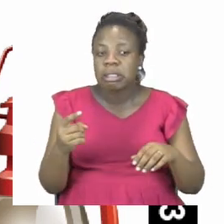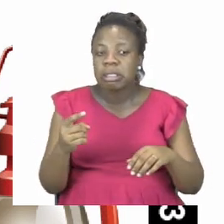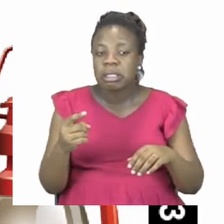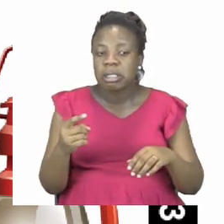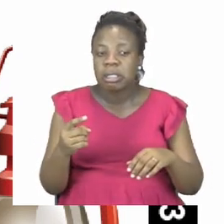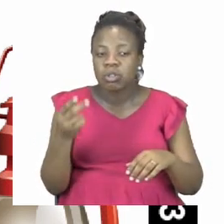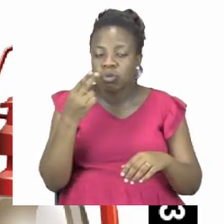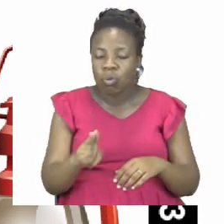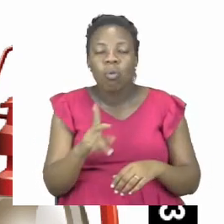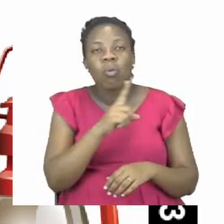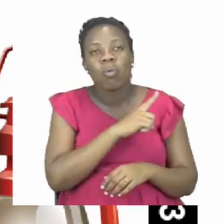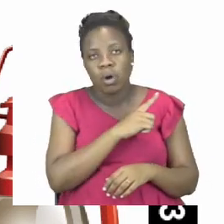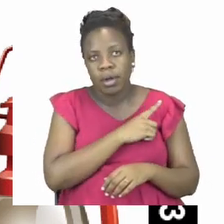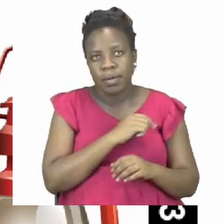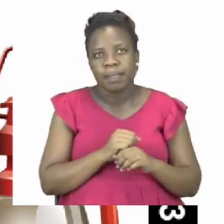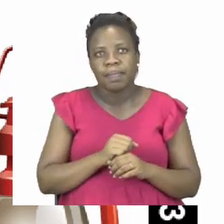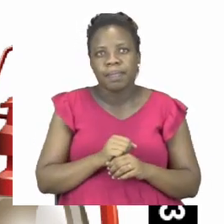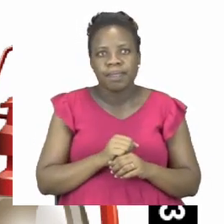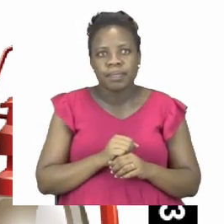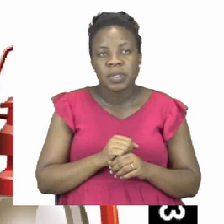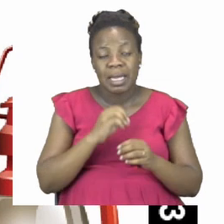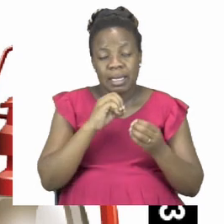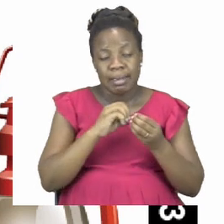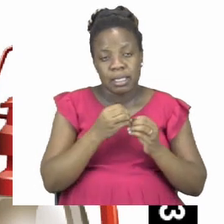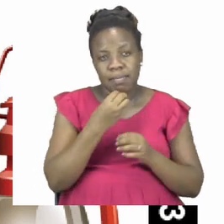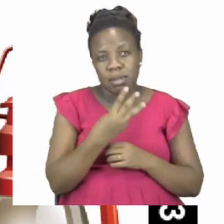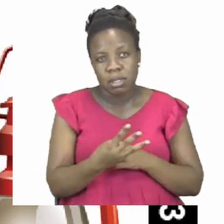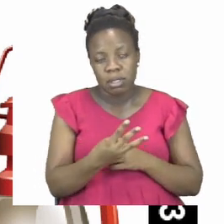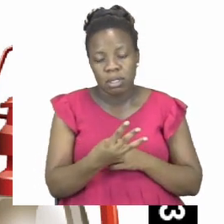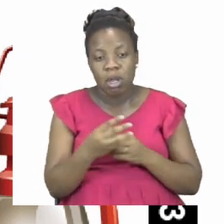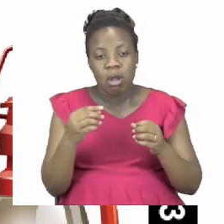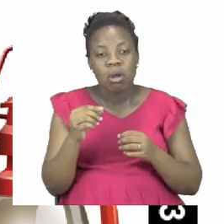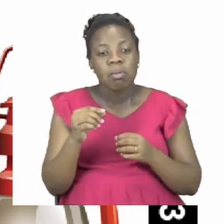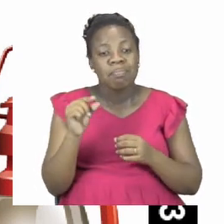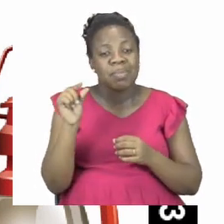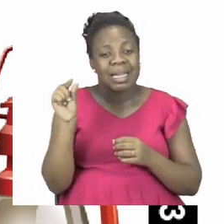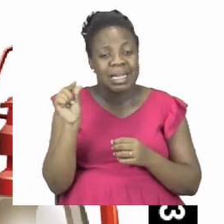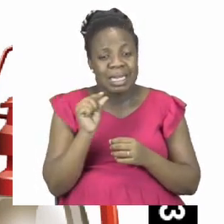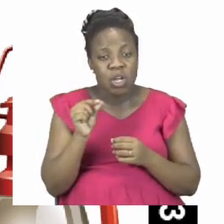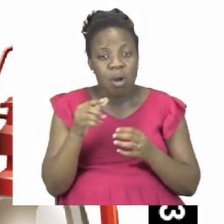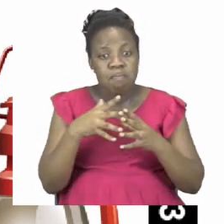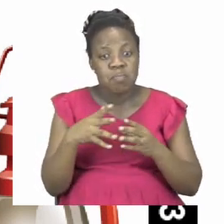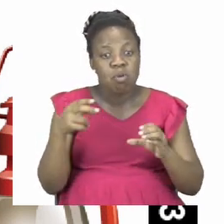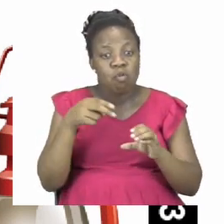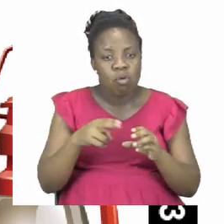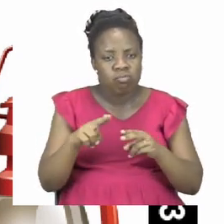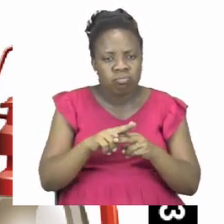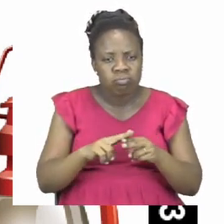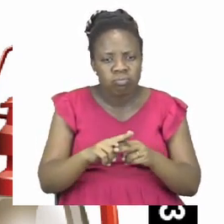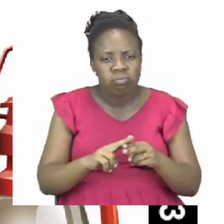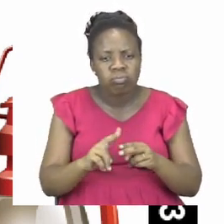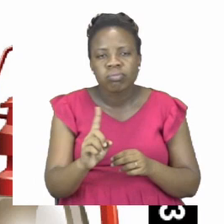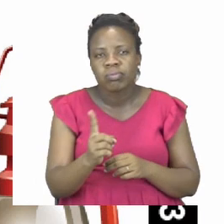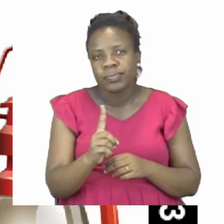what can he be used for? What can he be used for? Number